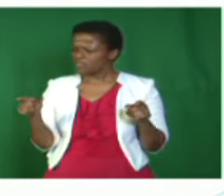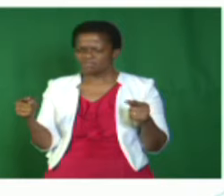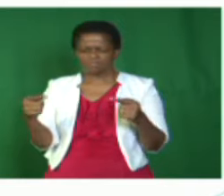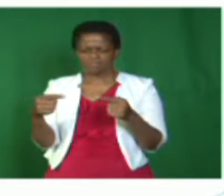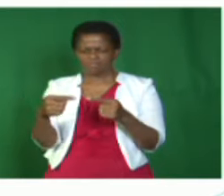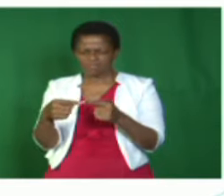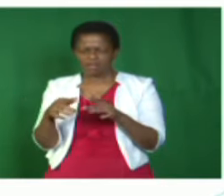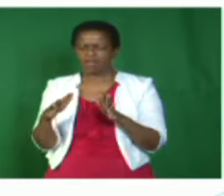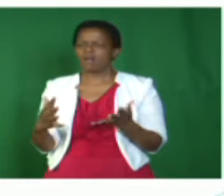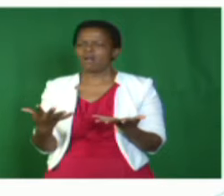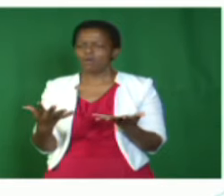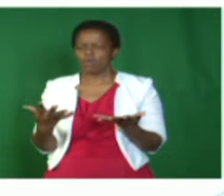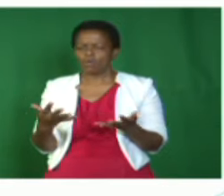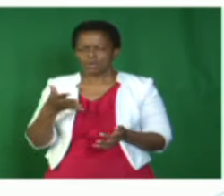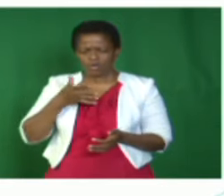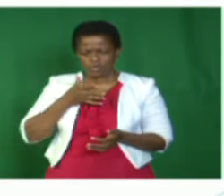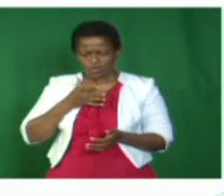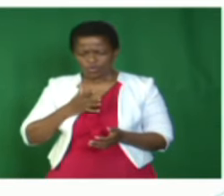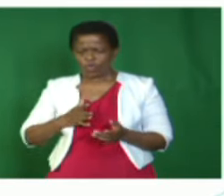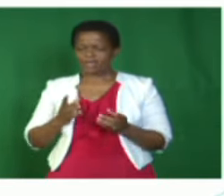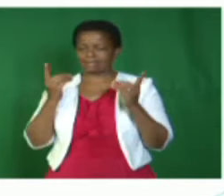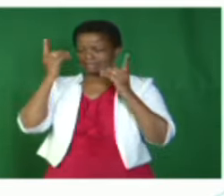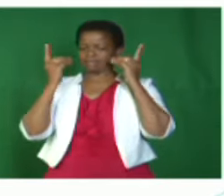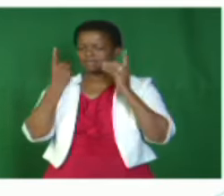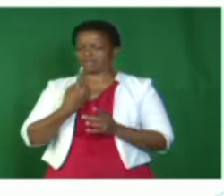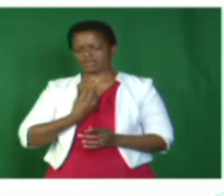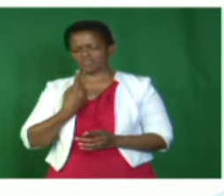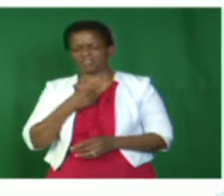and you draw out your own conclusions from that.